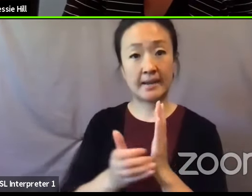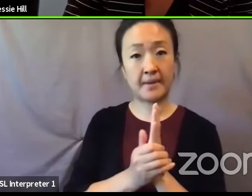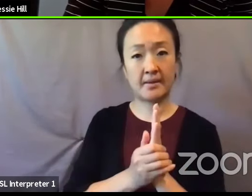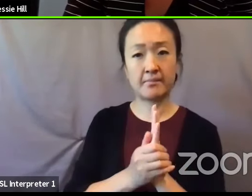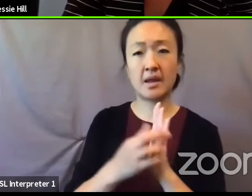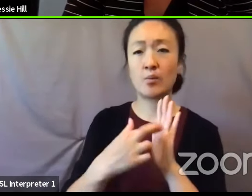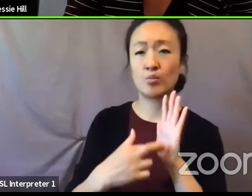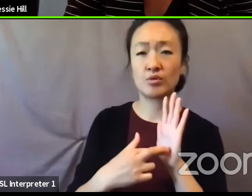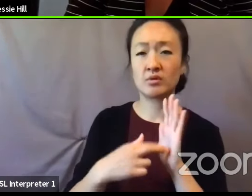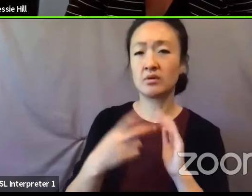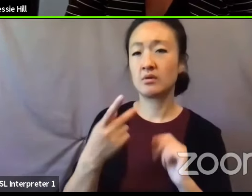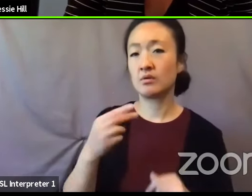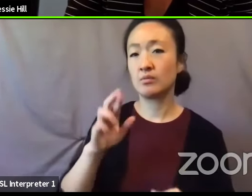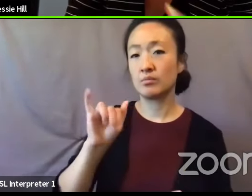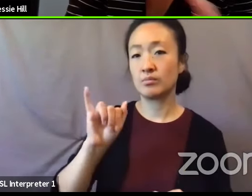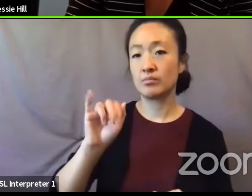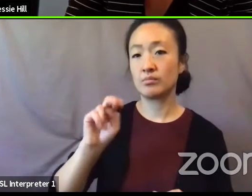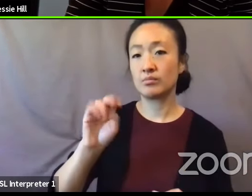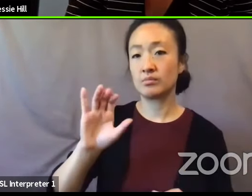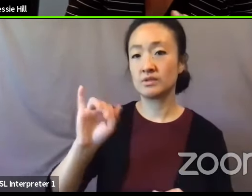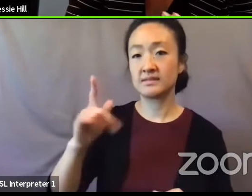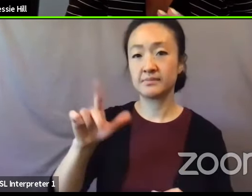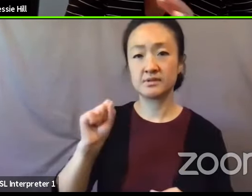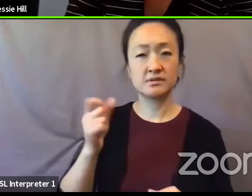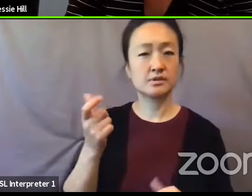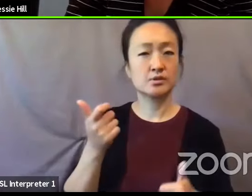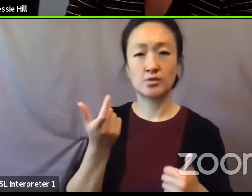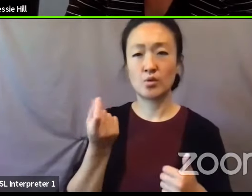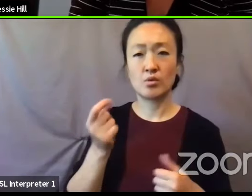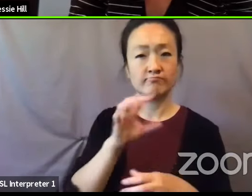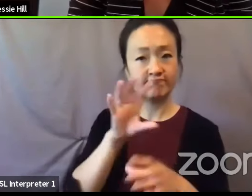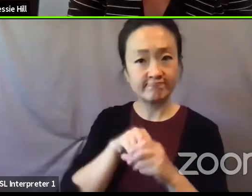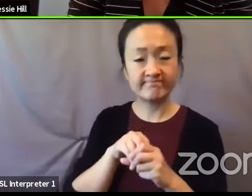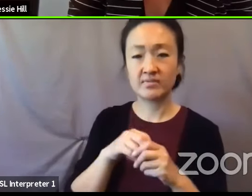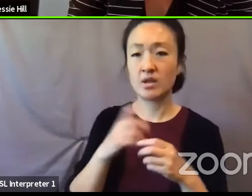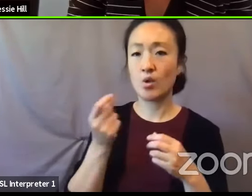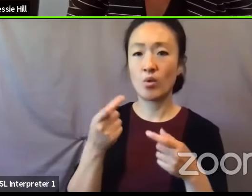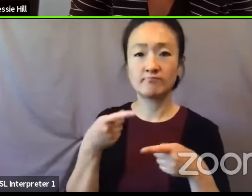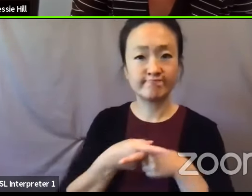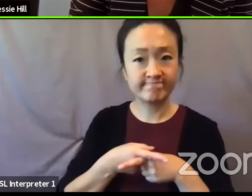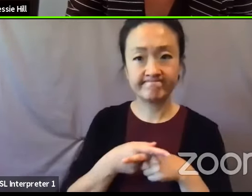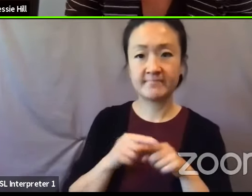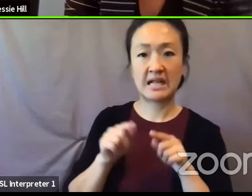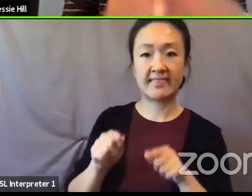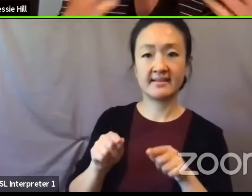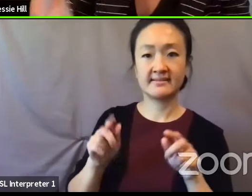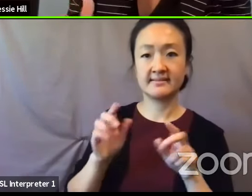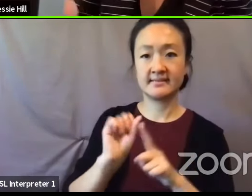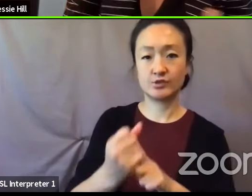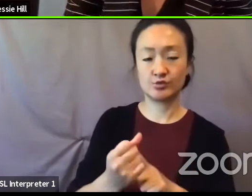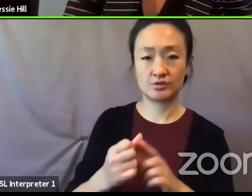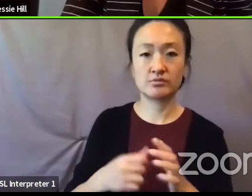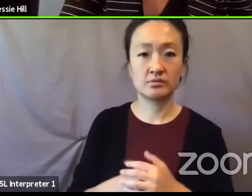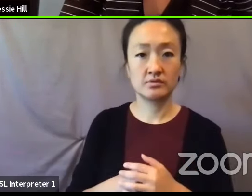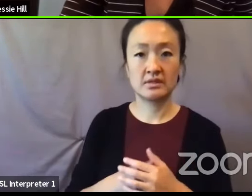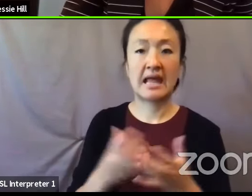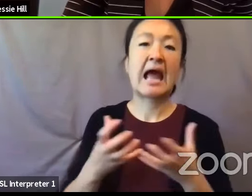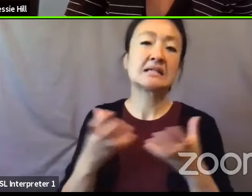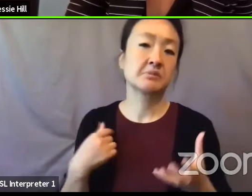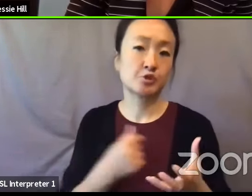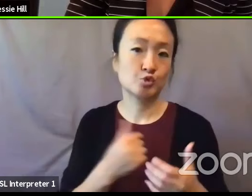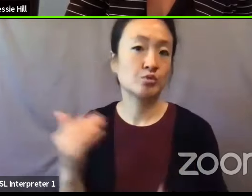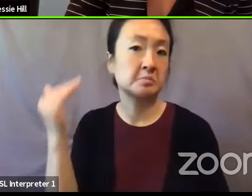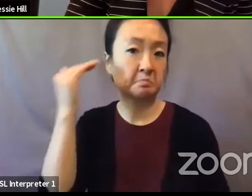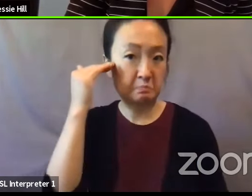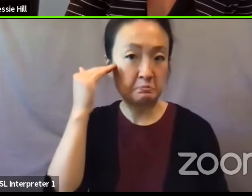in play and even coming into conflict here? I mean, to the extent that we do know, I